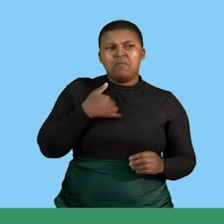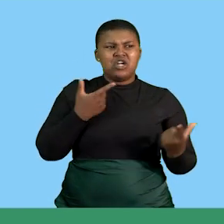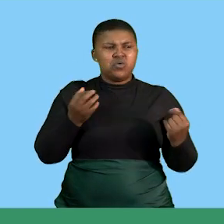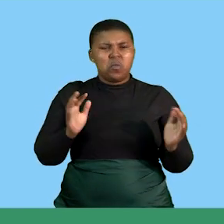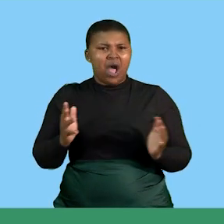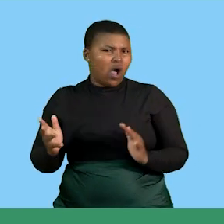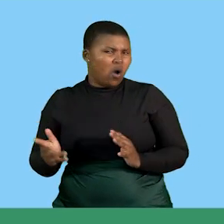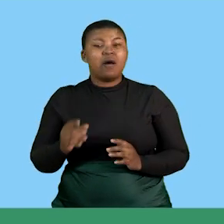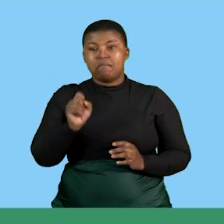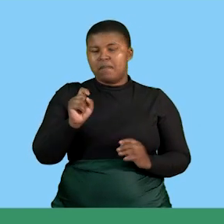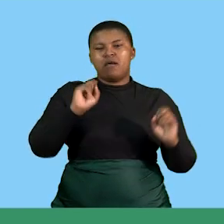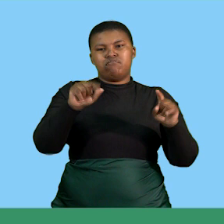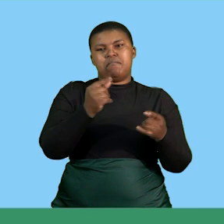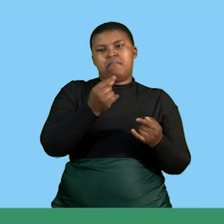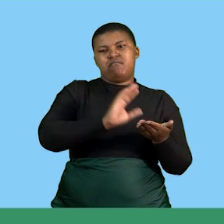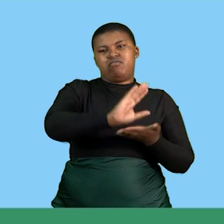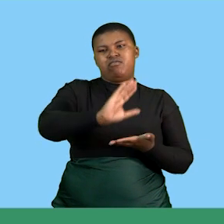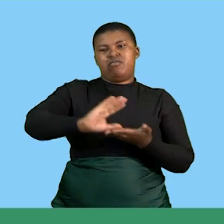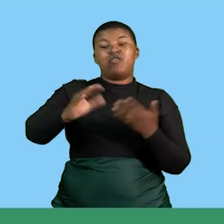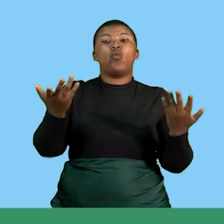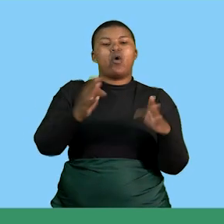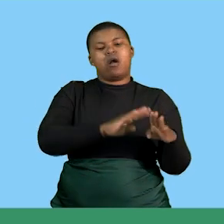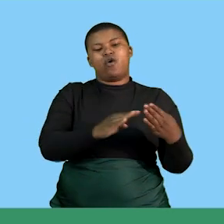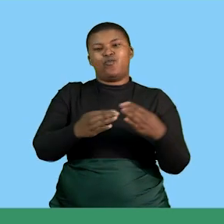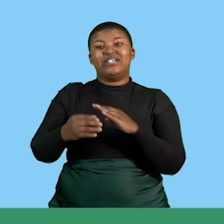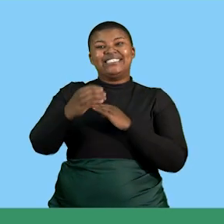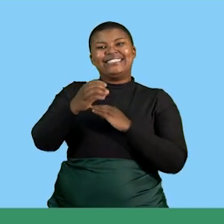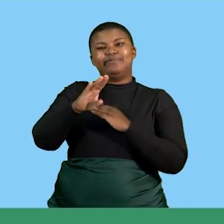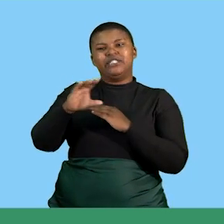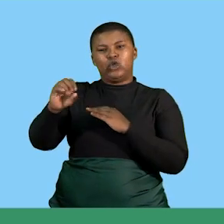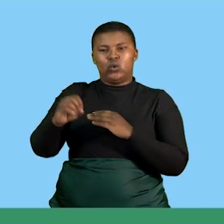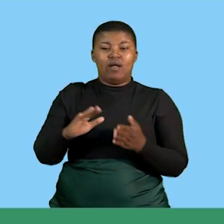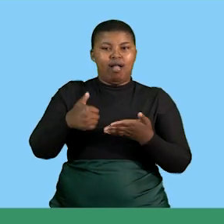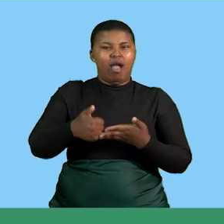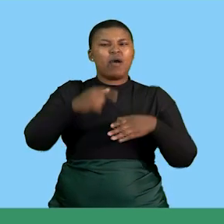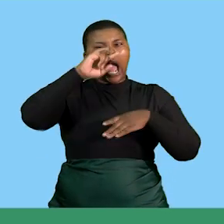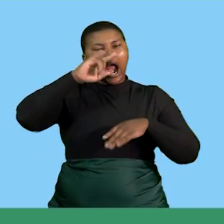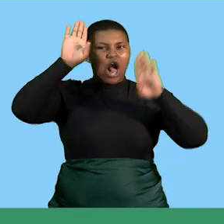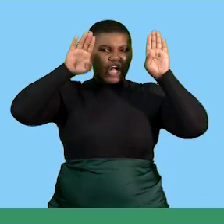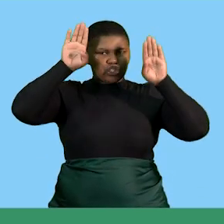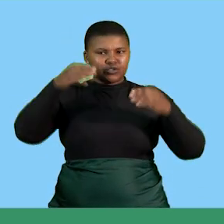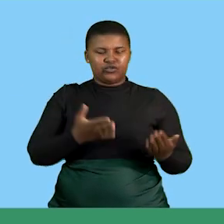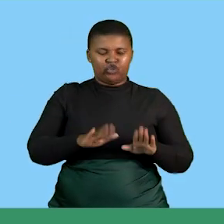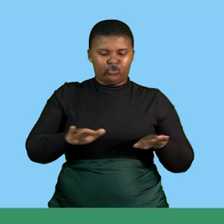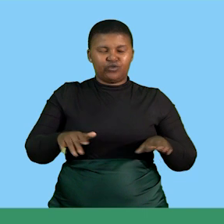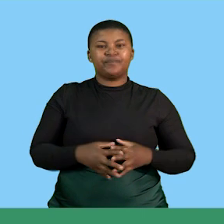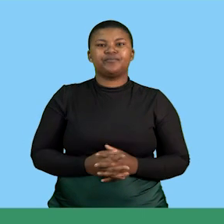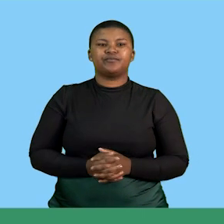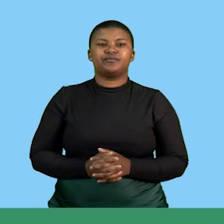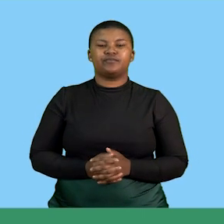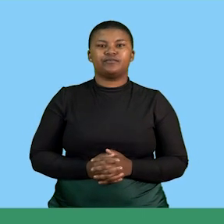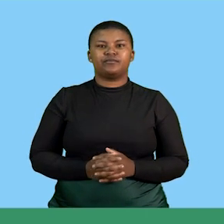local community-based organization. So our last one will be CBOs, or